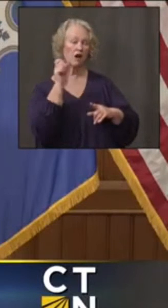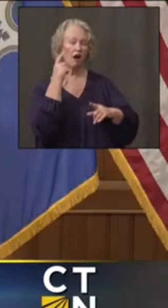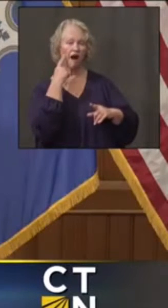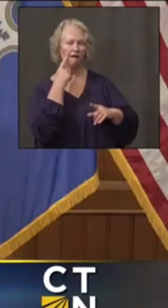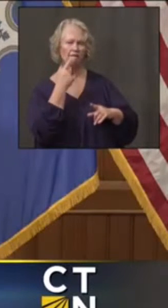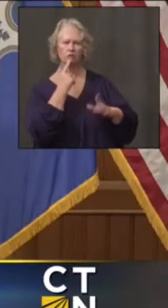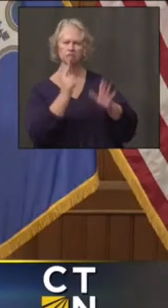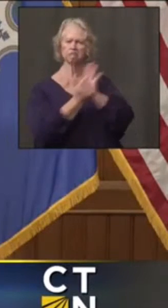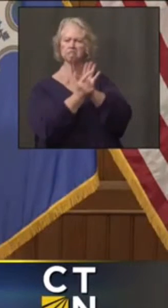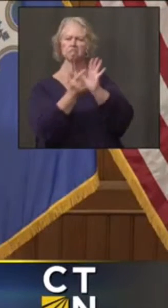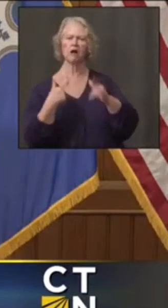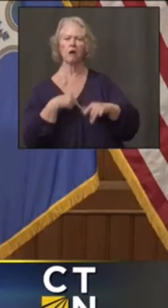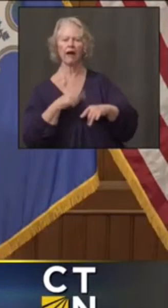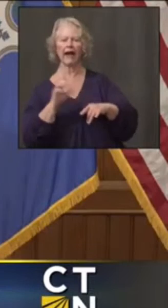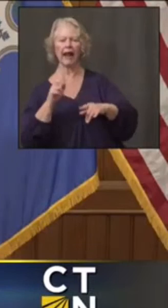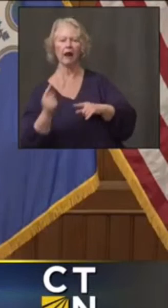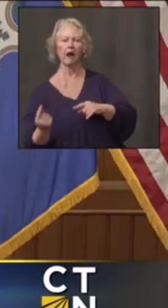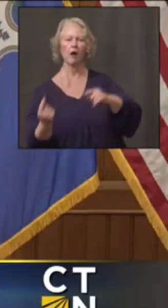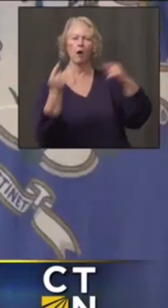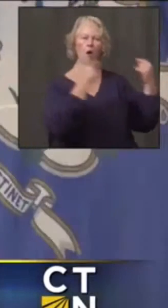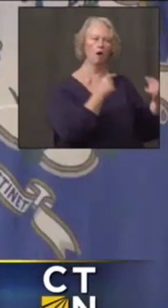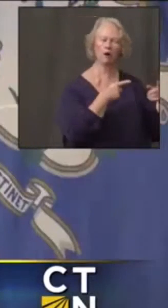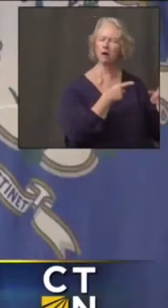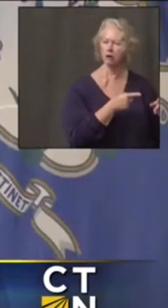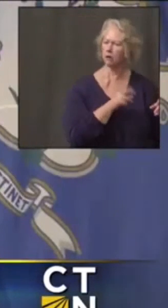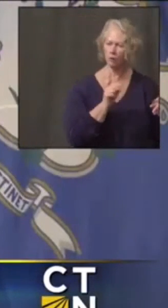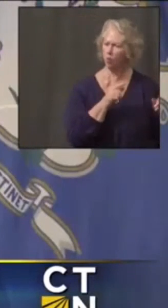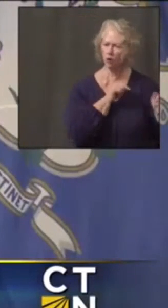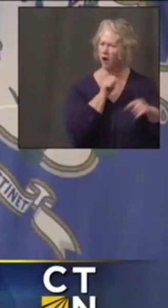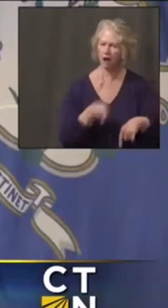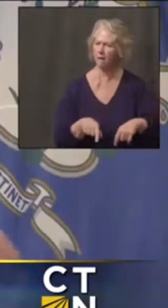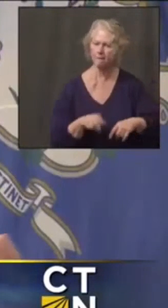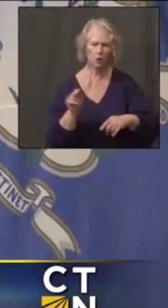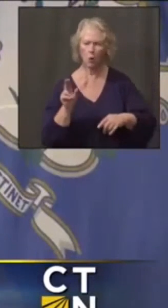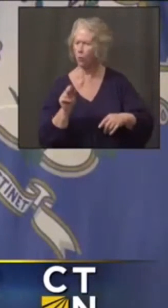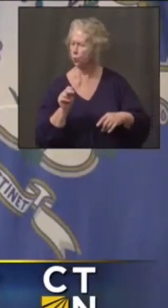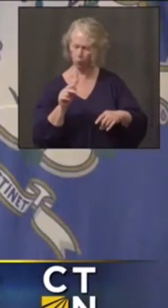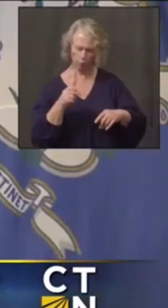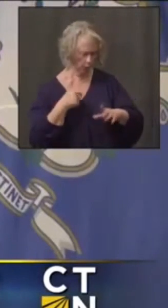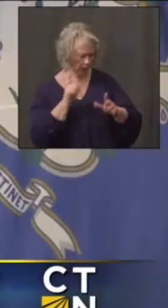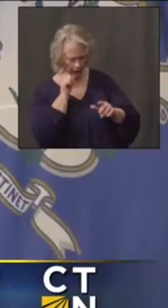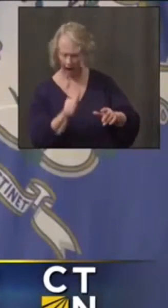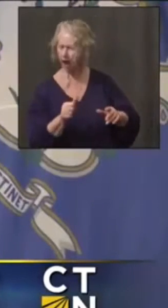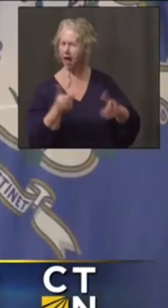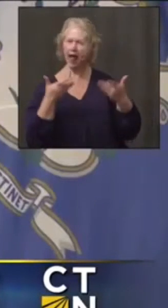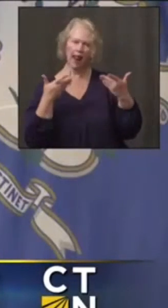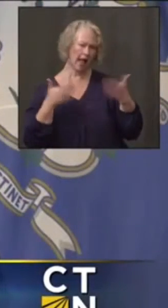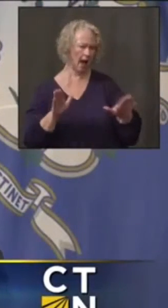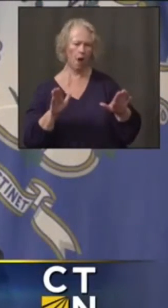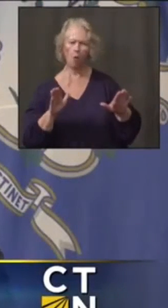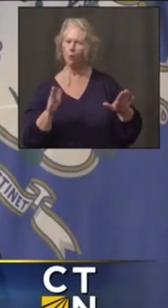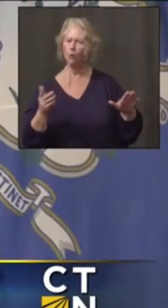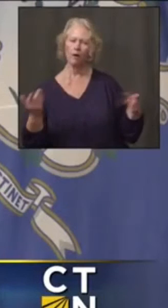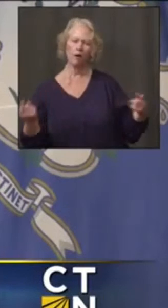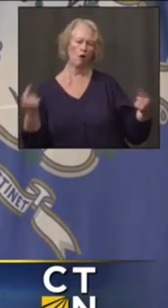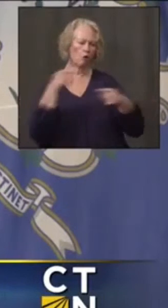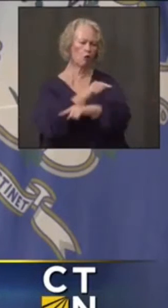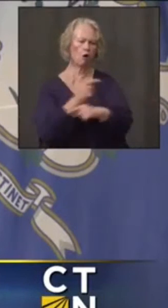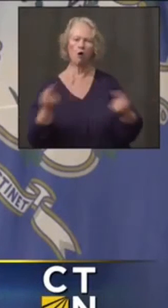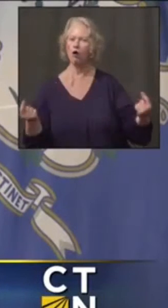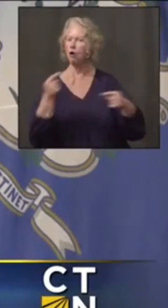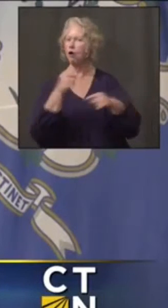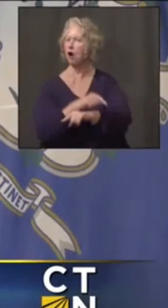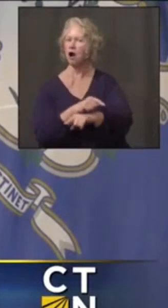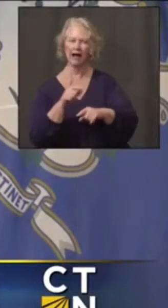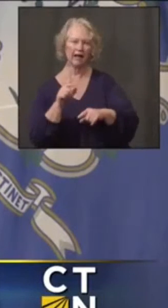playing in their state? They're not coming to play in our state. We're not having any of these interstate competitions at all.